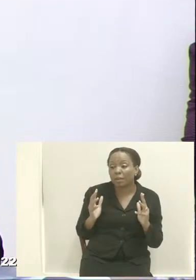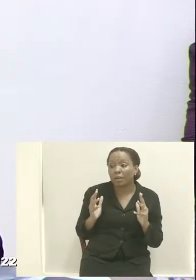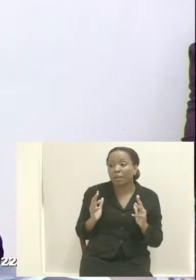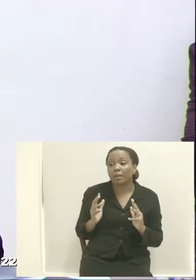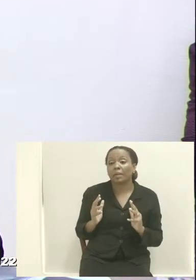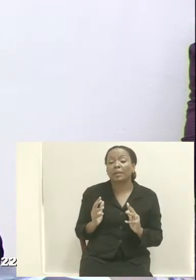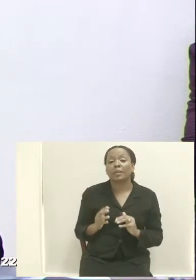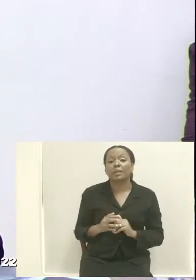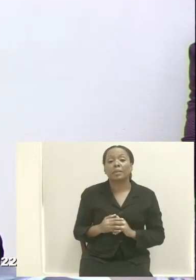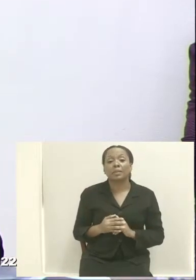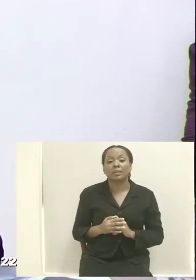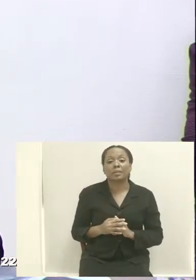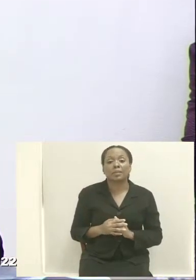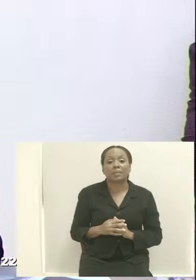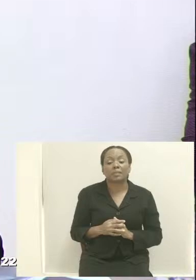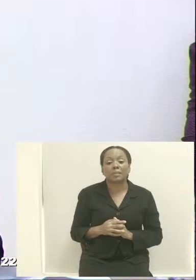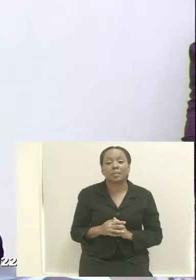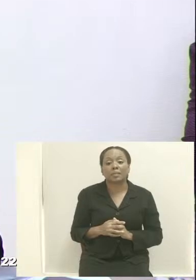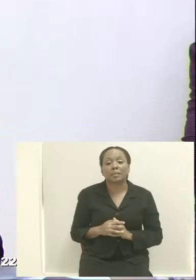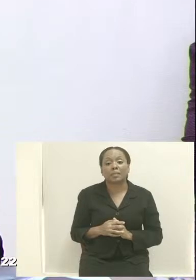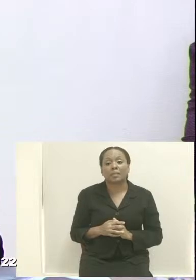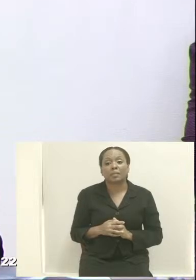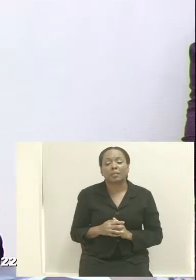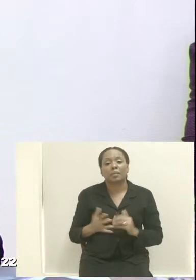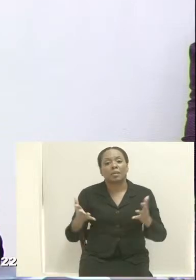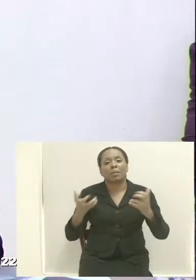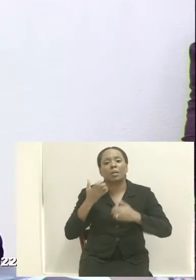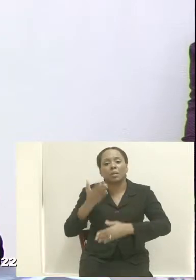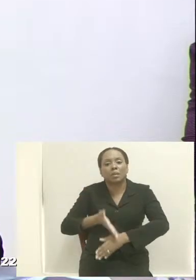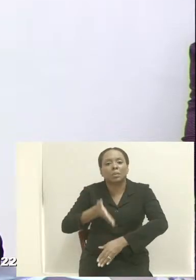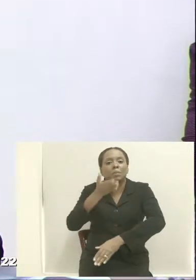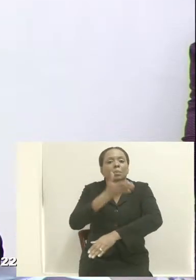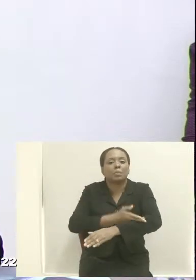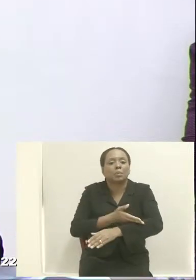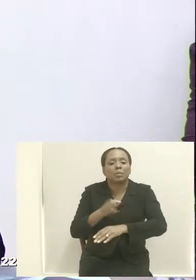significantly improving our ease of doing business. Thank you, Minister.